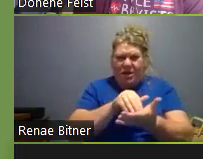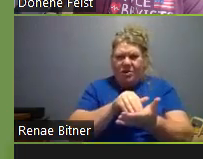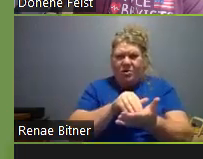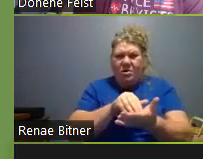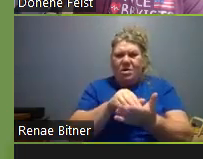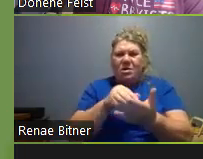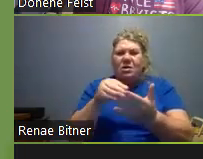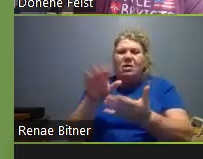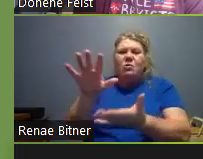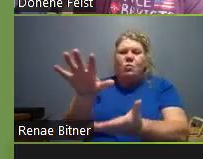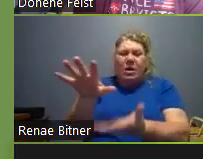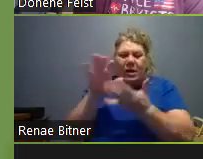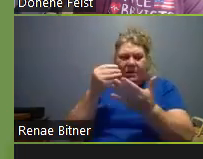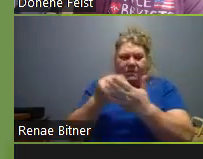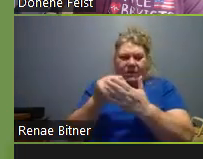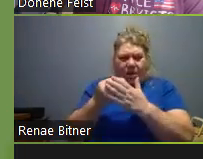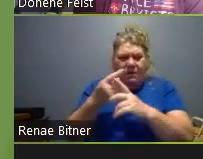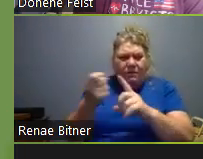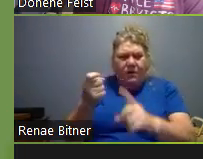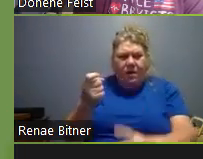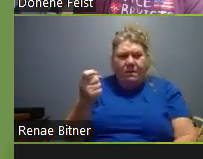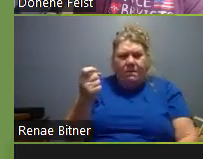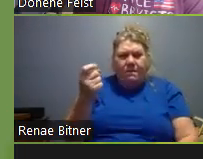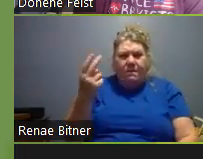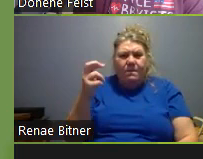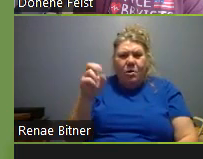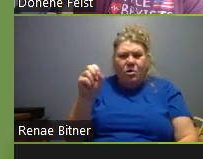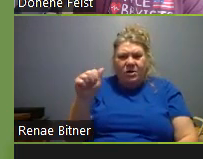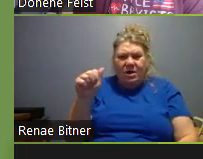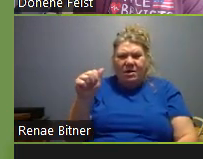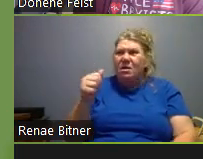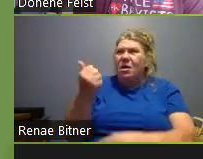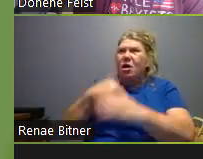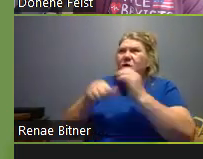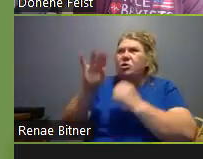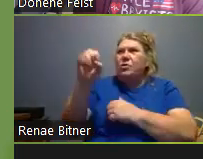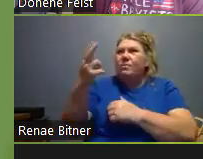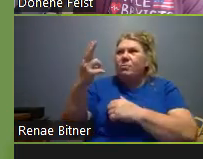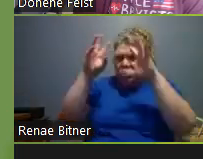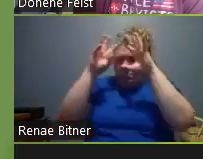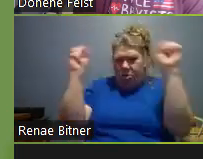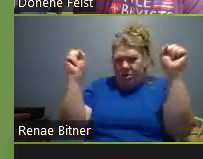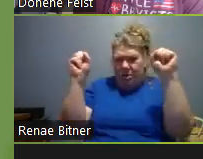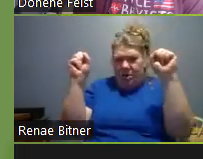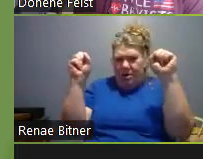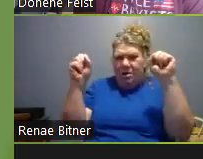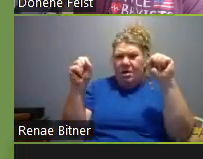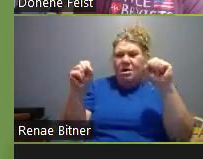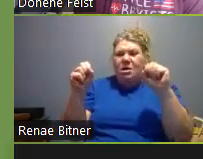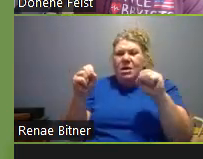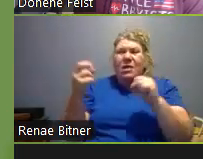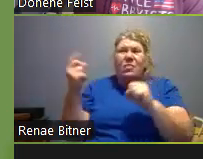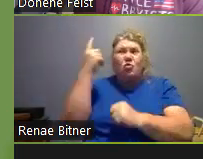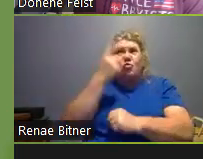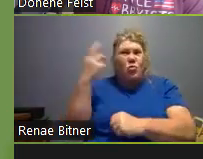funded by HRSA. That happened in the Bush administration under the Deficit Reduction Act. And the only reason I have that in my brain